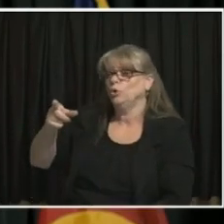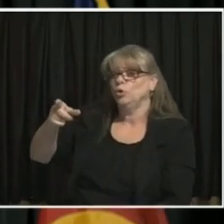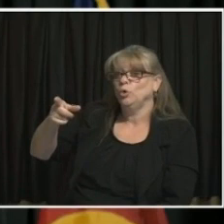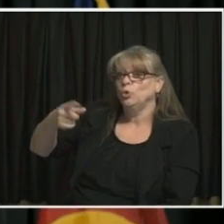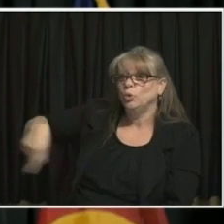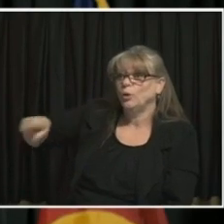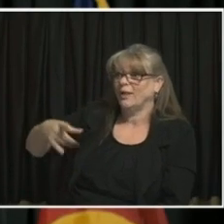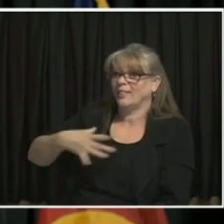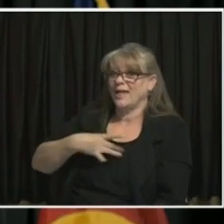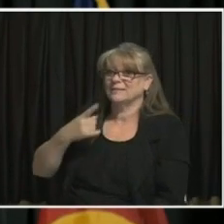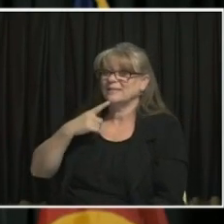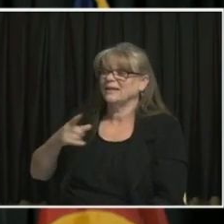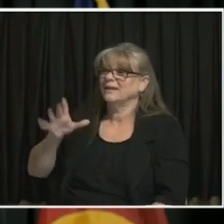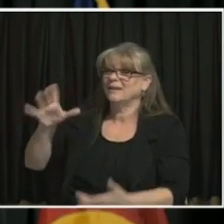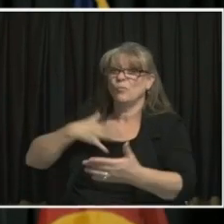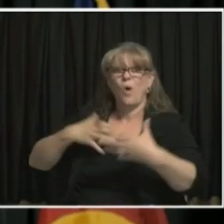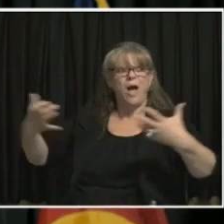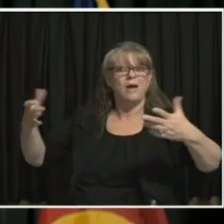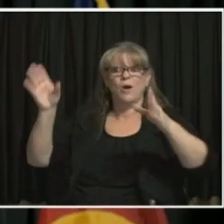back to concerts and sporting events.